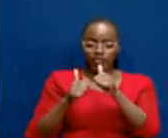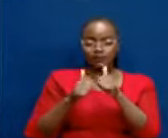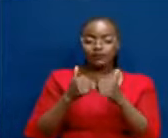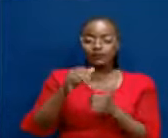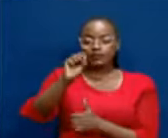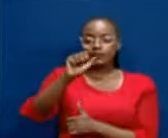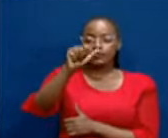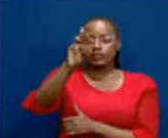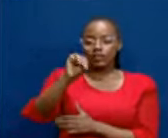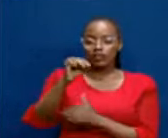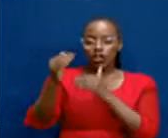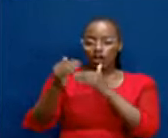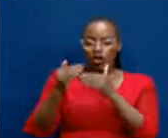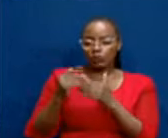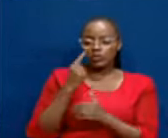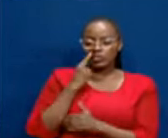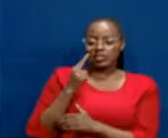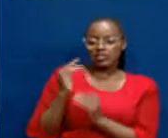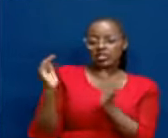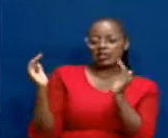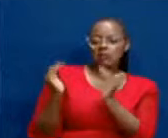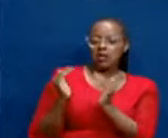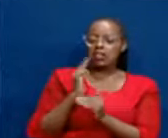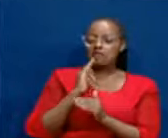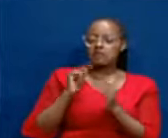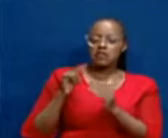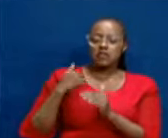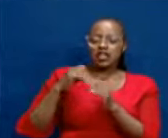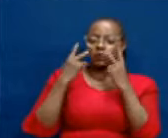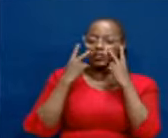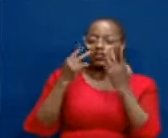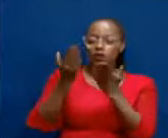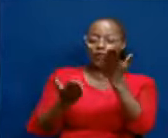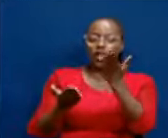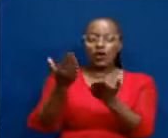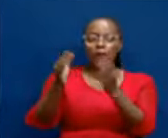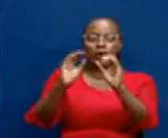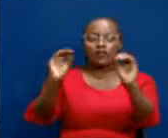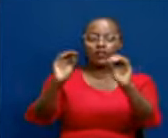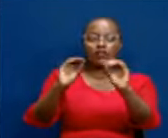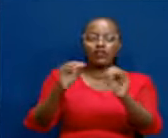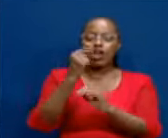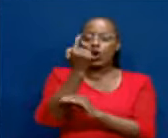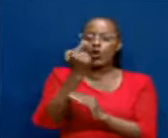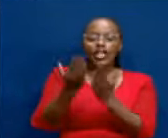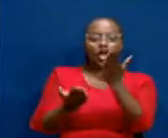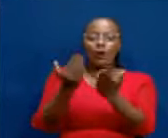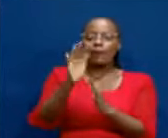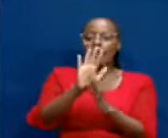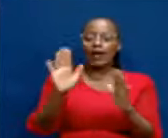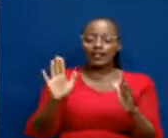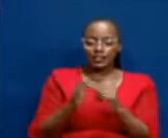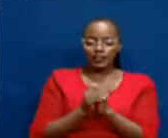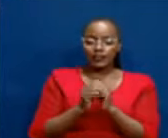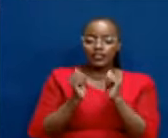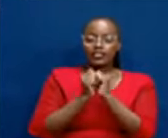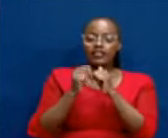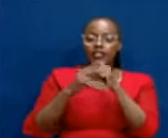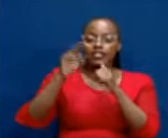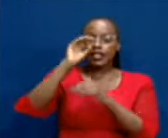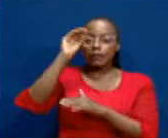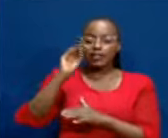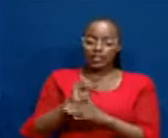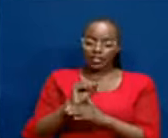Gituku almost belittled that we are looking at, we are not comparing apples. He never belittled, he just compared. 17%